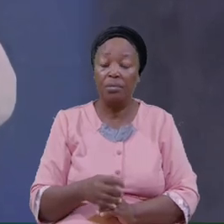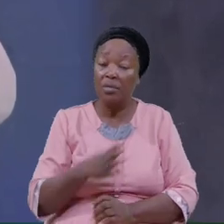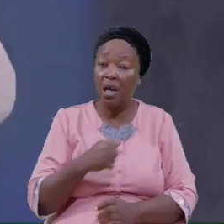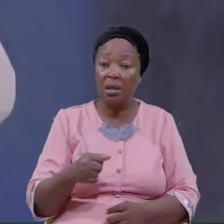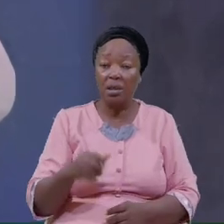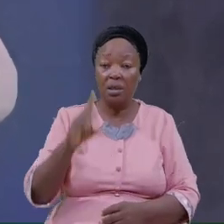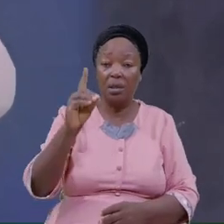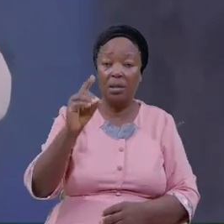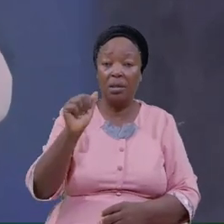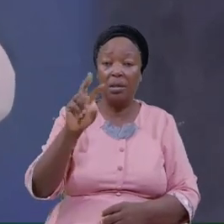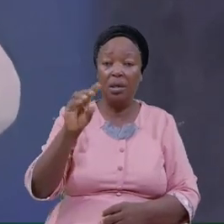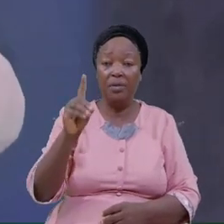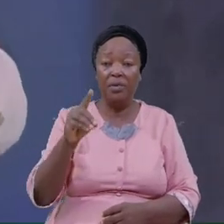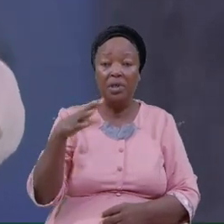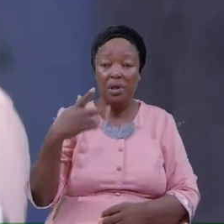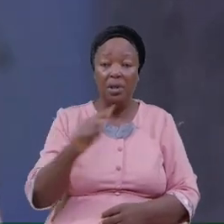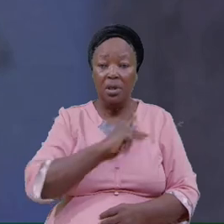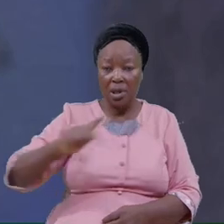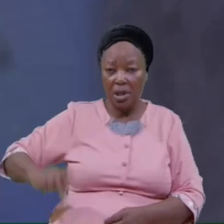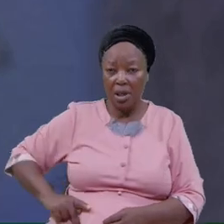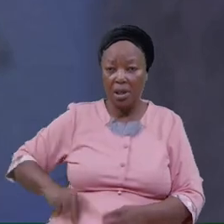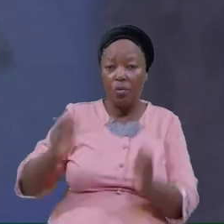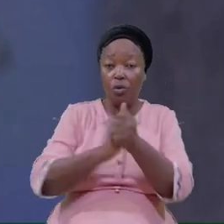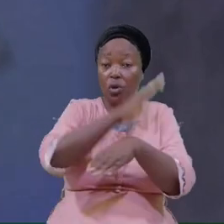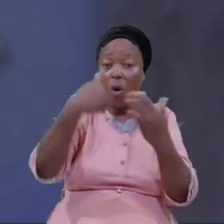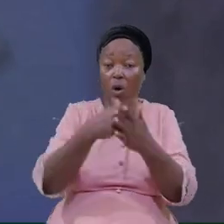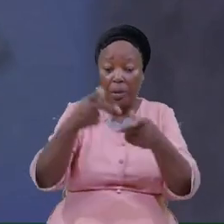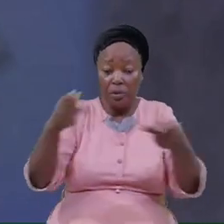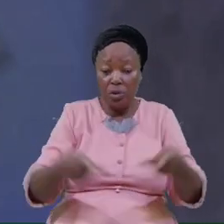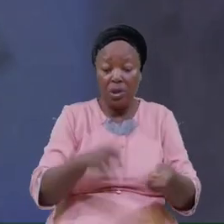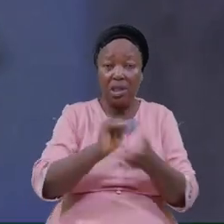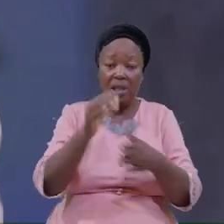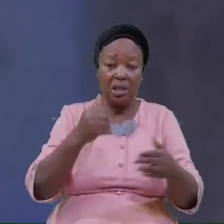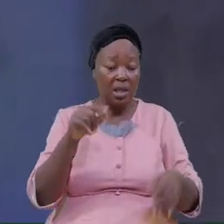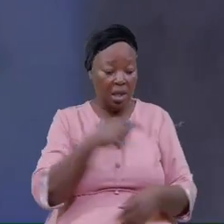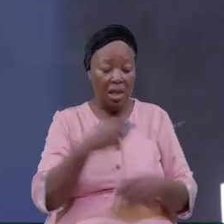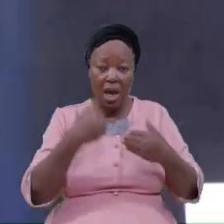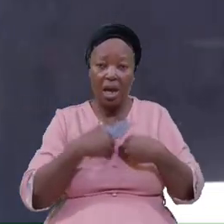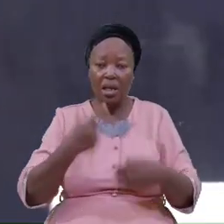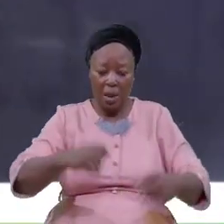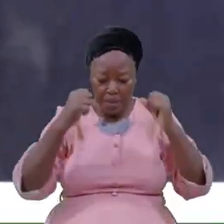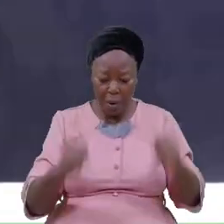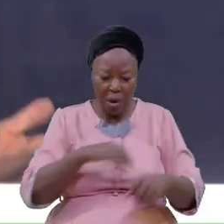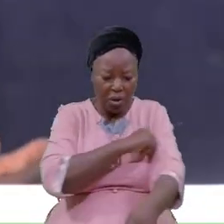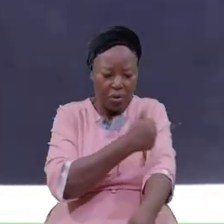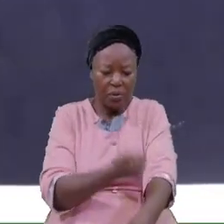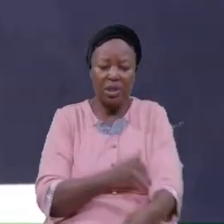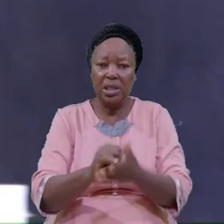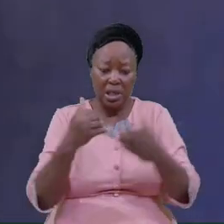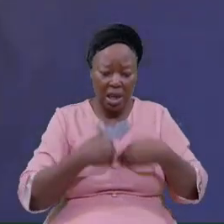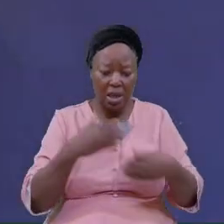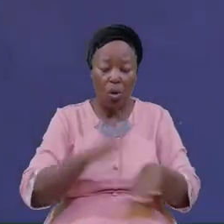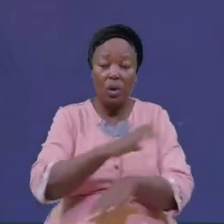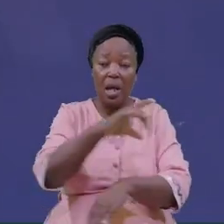David le roi, with all the position he had, the power, the authority he had on earth, the wealth and